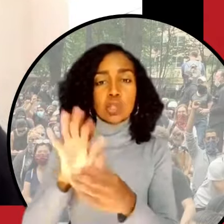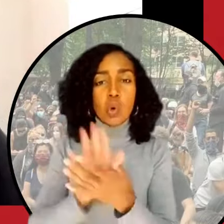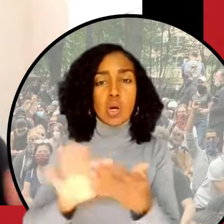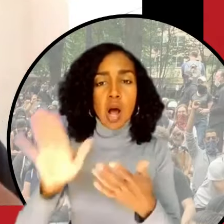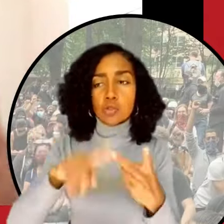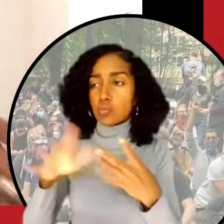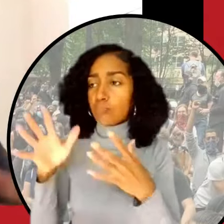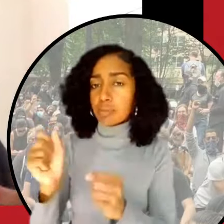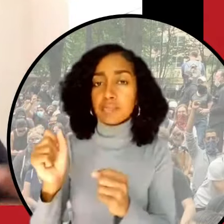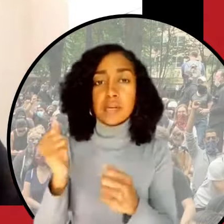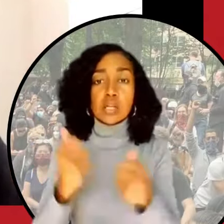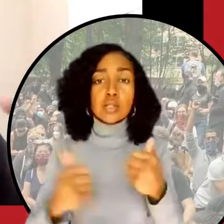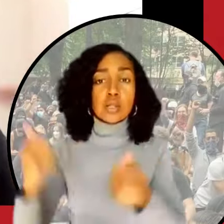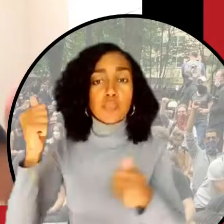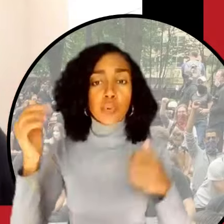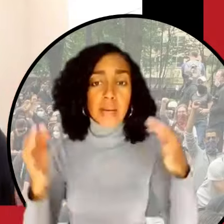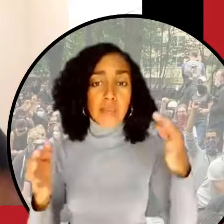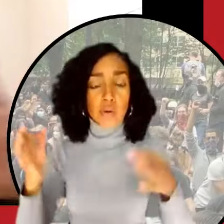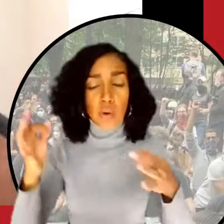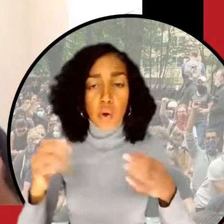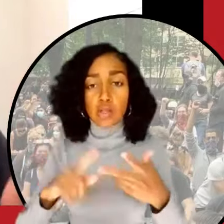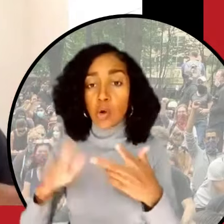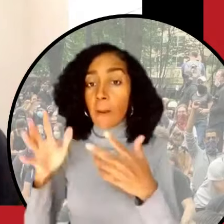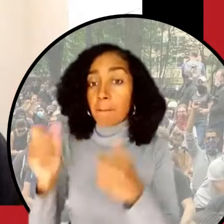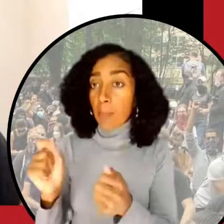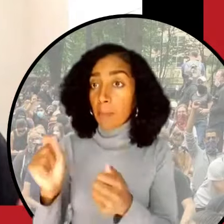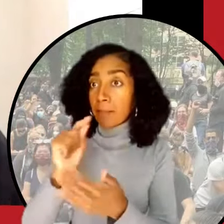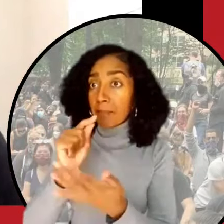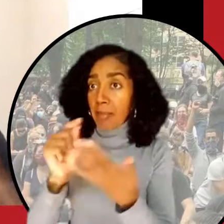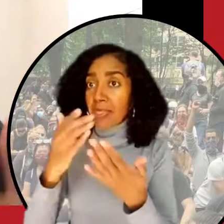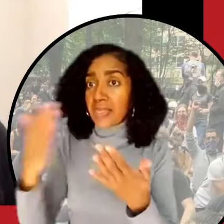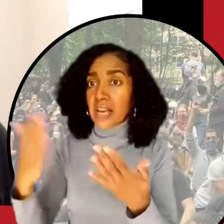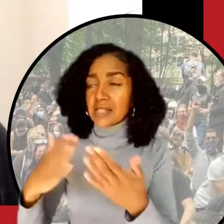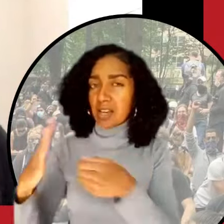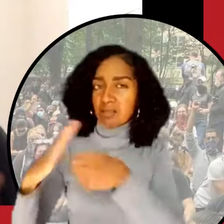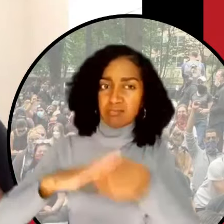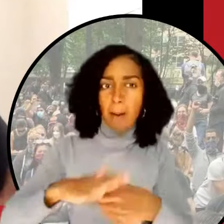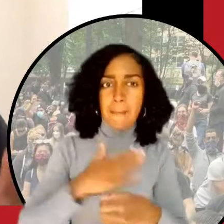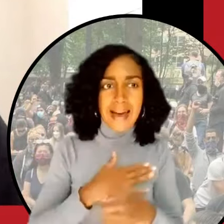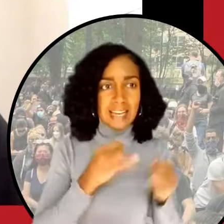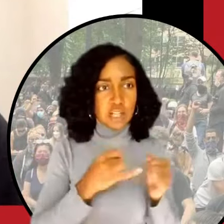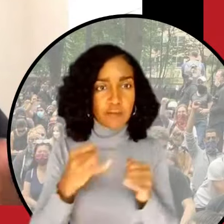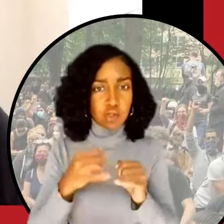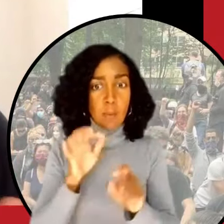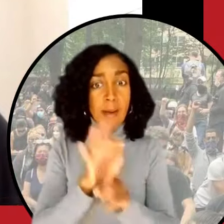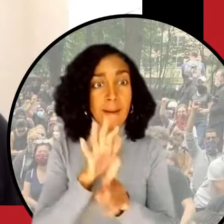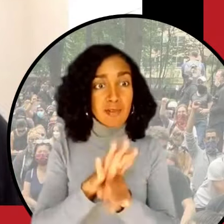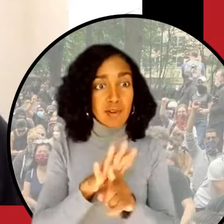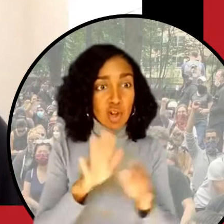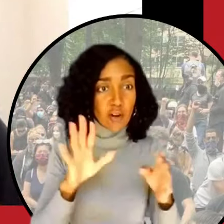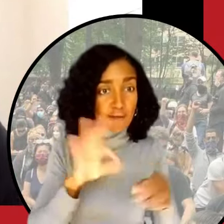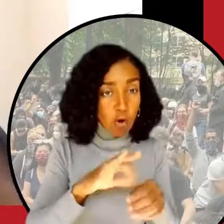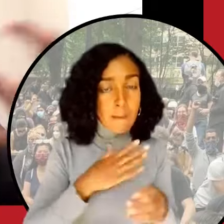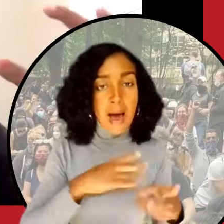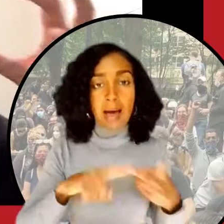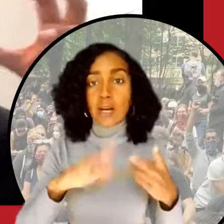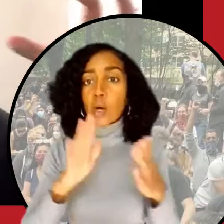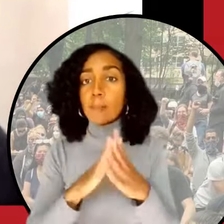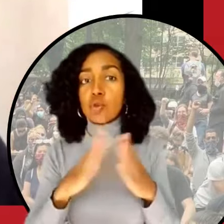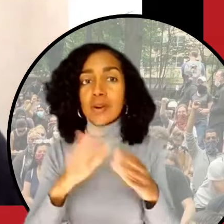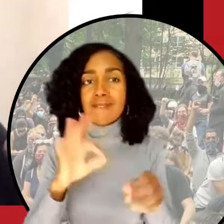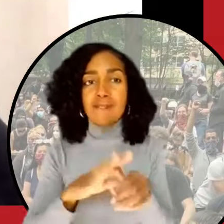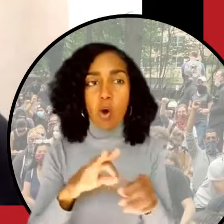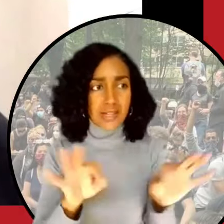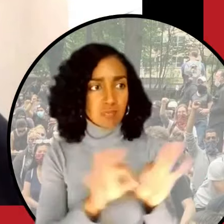Supreme Court, to abolish the things that would mean that my individual popular vote, my community's vote doesn't actually get to have a say, but